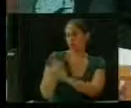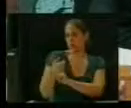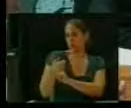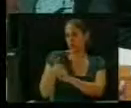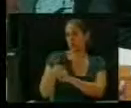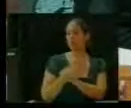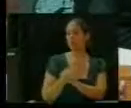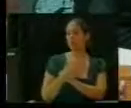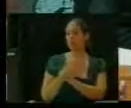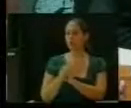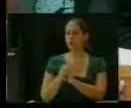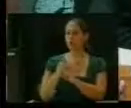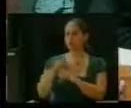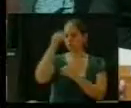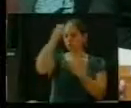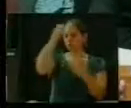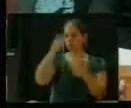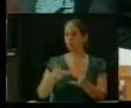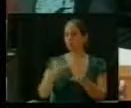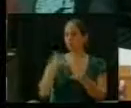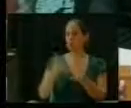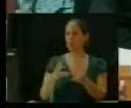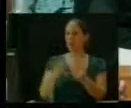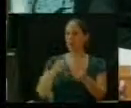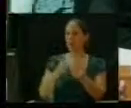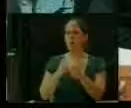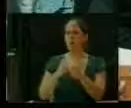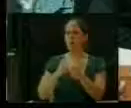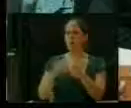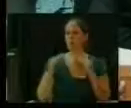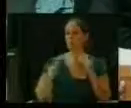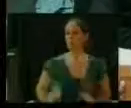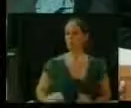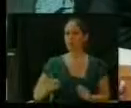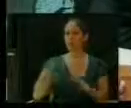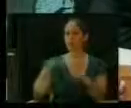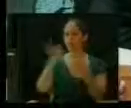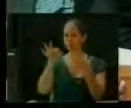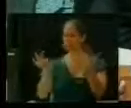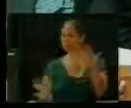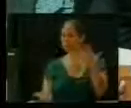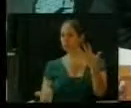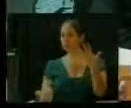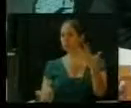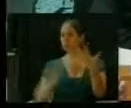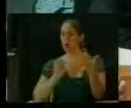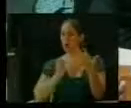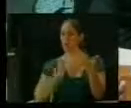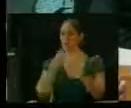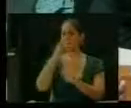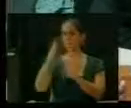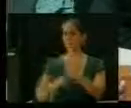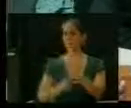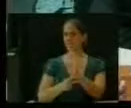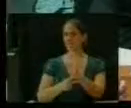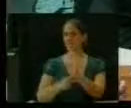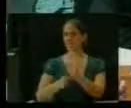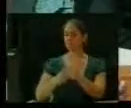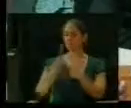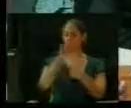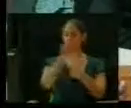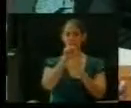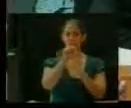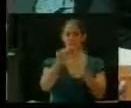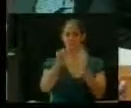to address the makeup of the body and how that body is selected. So our policy is on file with the state. I